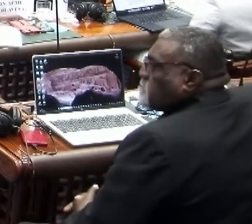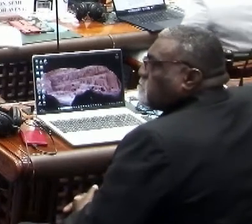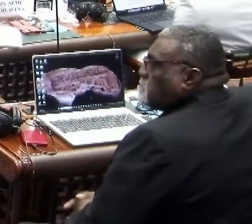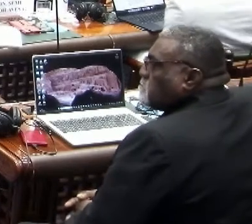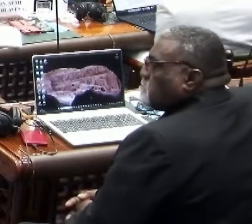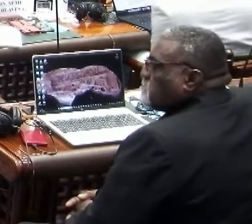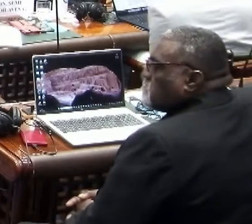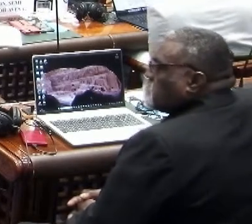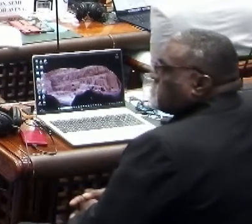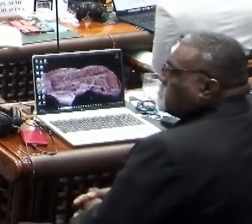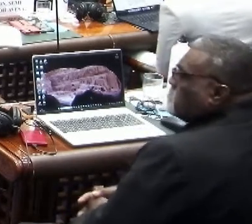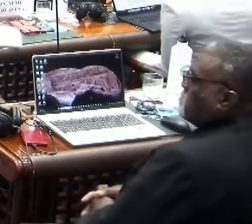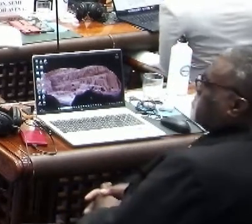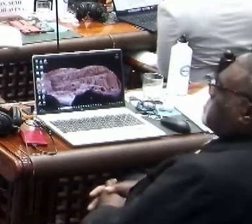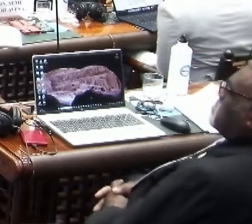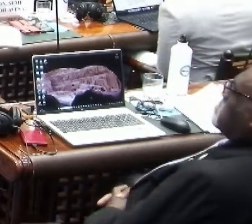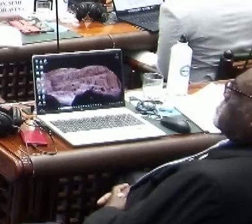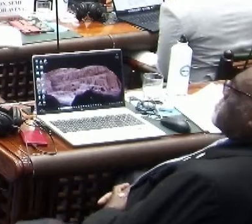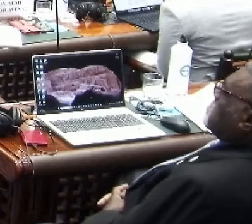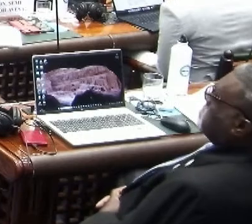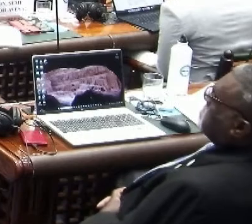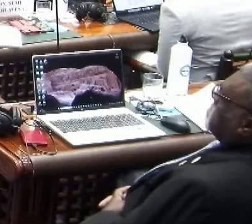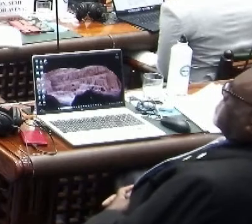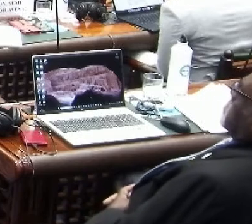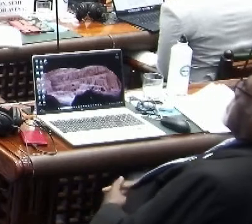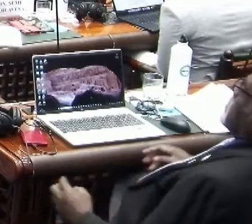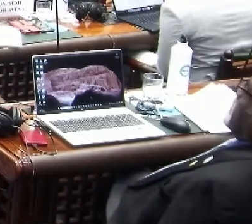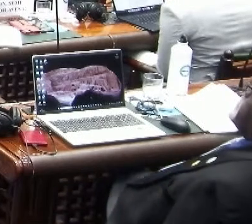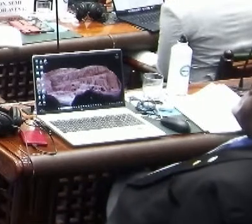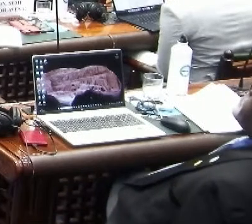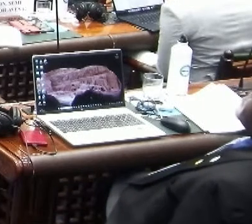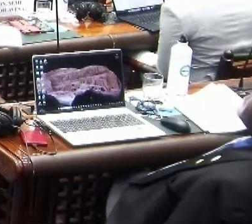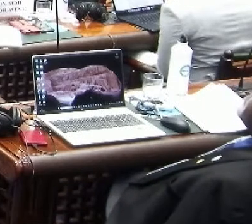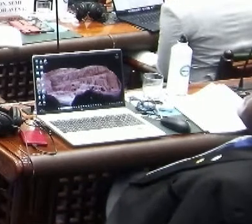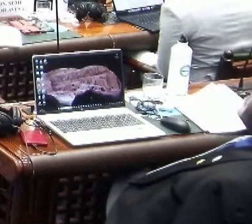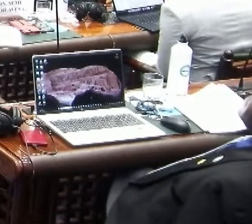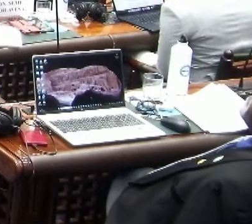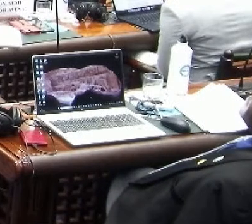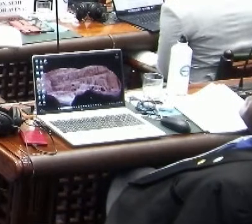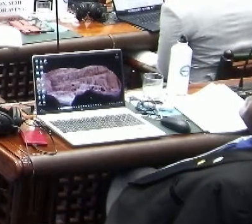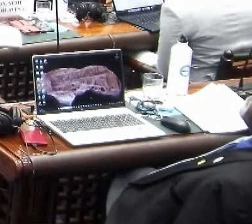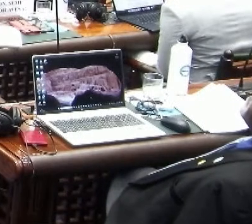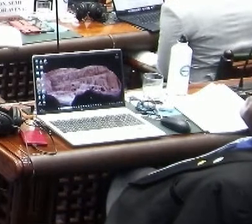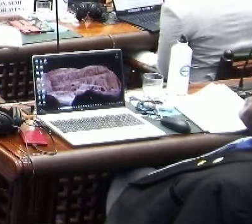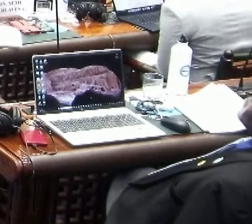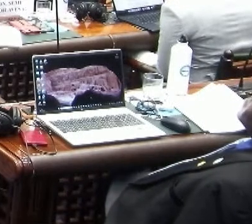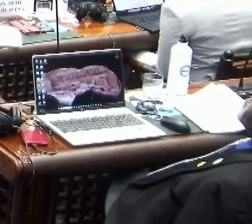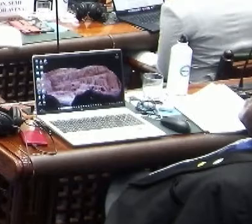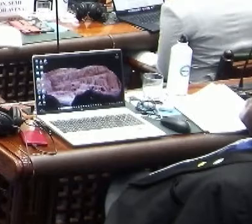Honourable Speaker, sir, the Honourable Prime Minister, the Honourable Deputy Prime